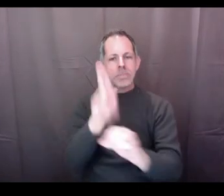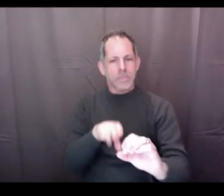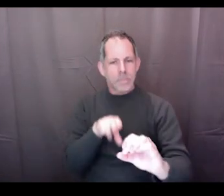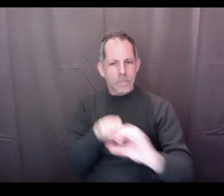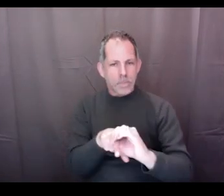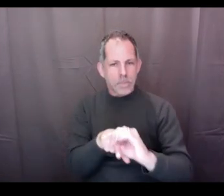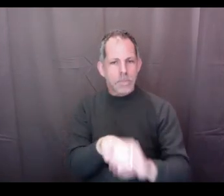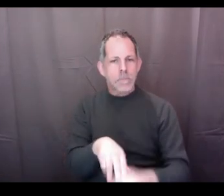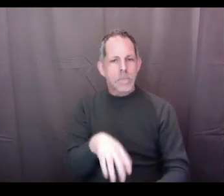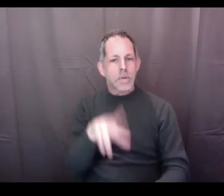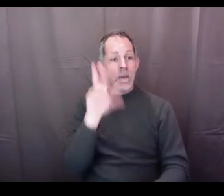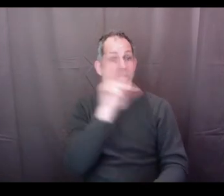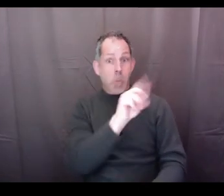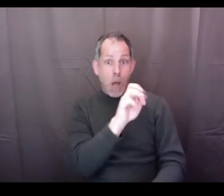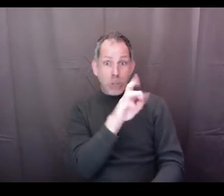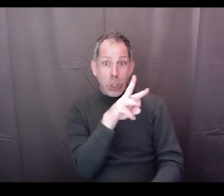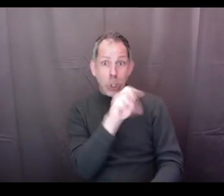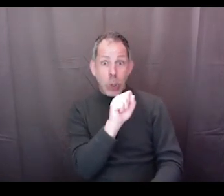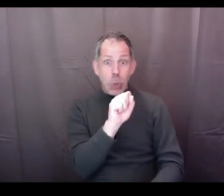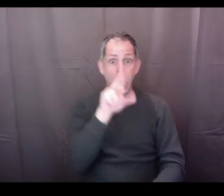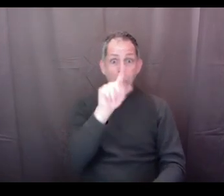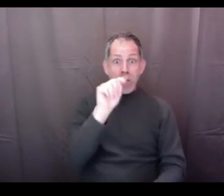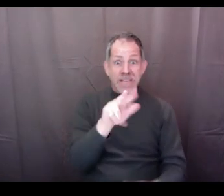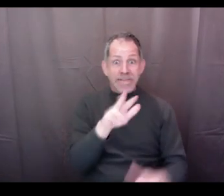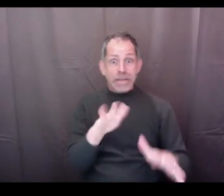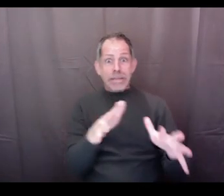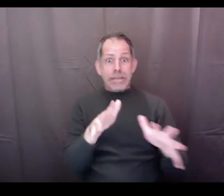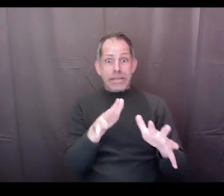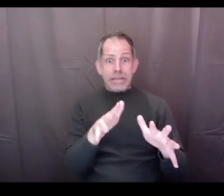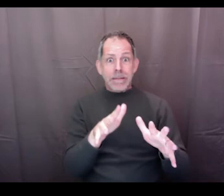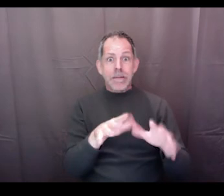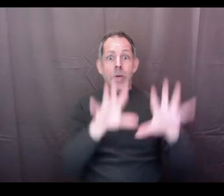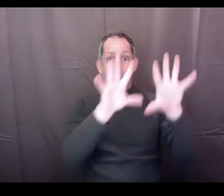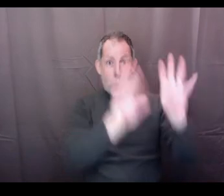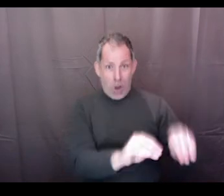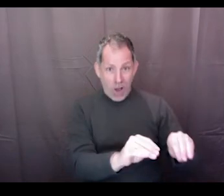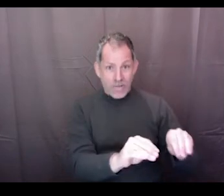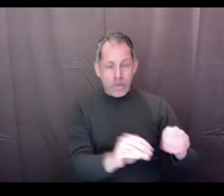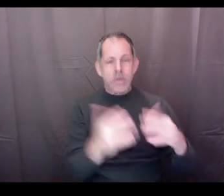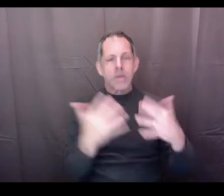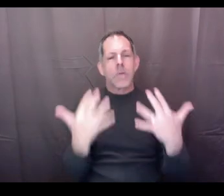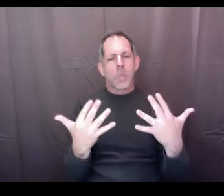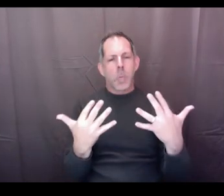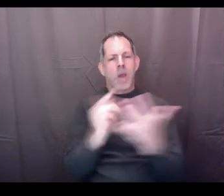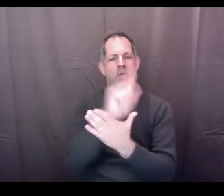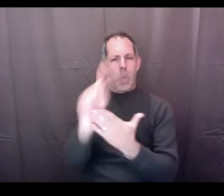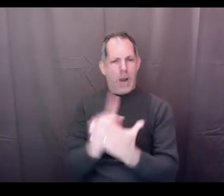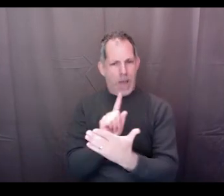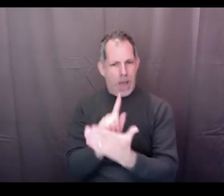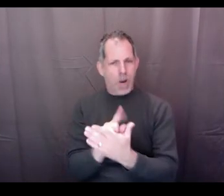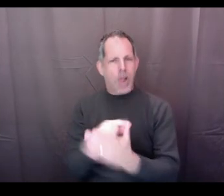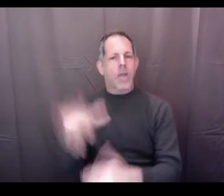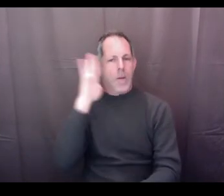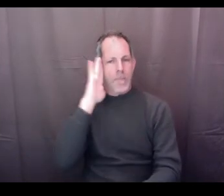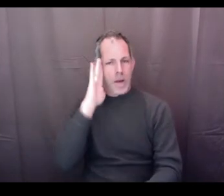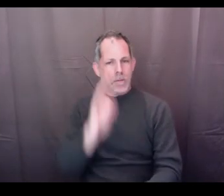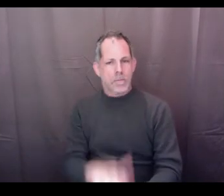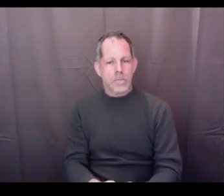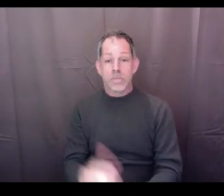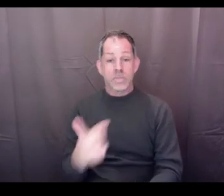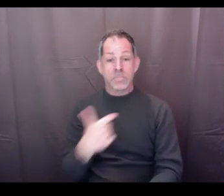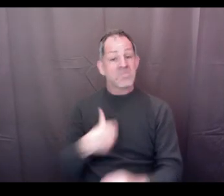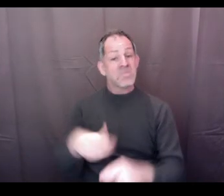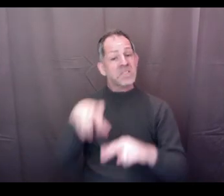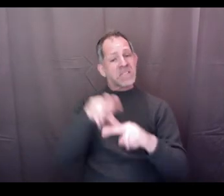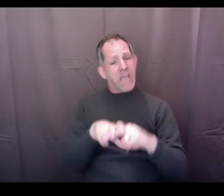that if I'm feeling really calm and my heart rate's down and I want to get my heart rate up, all I have to do is turn on the television